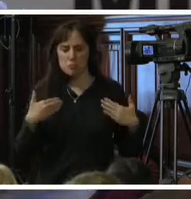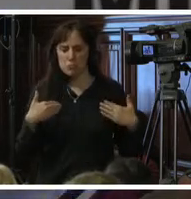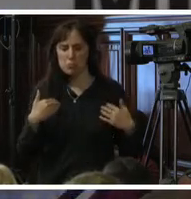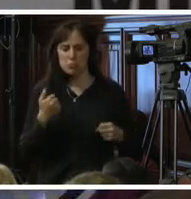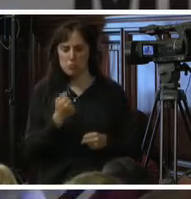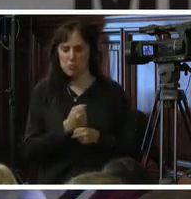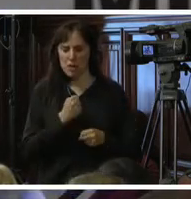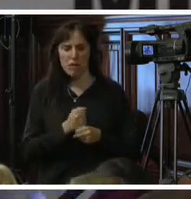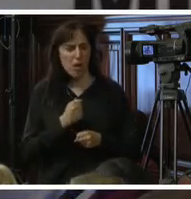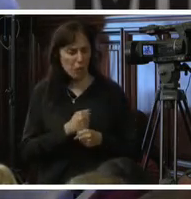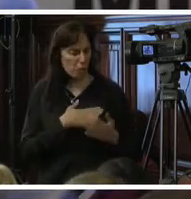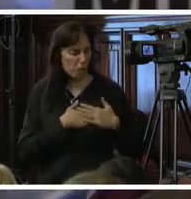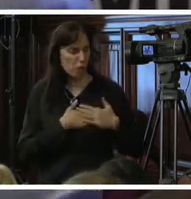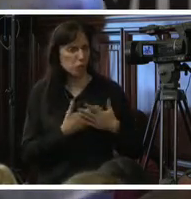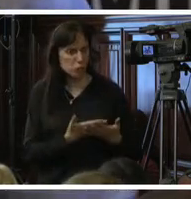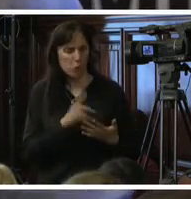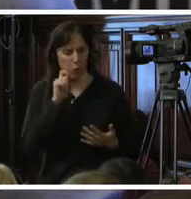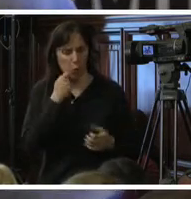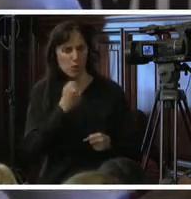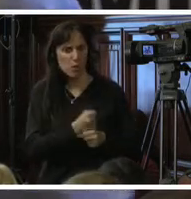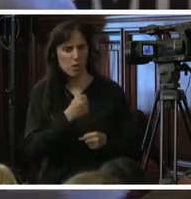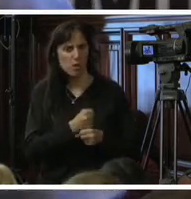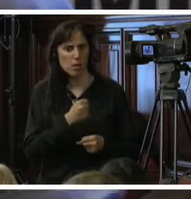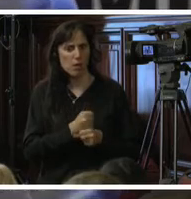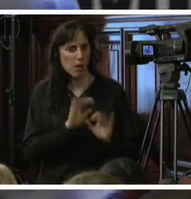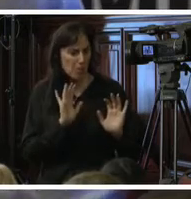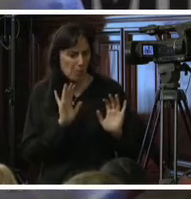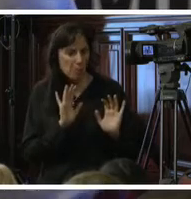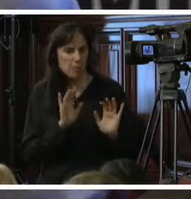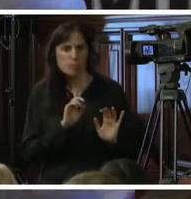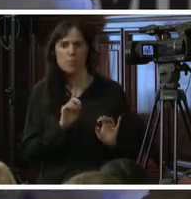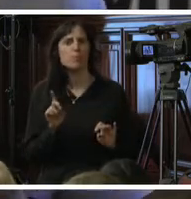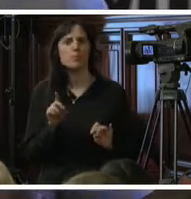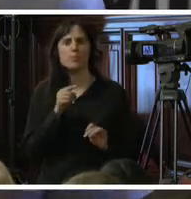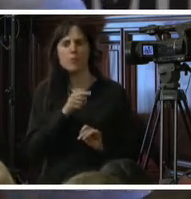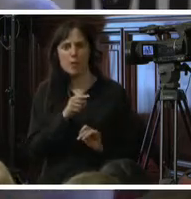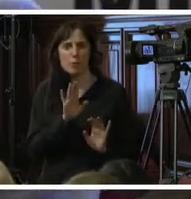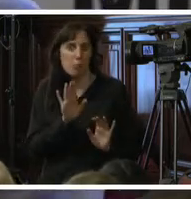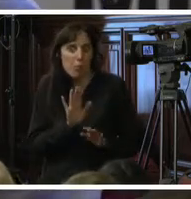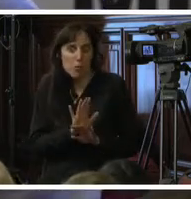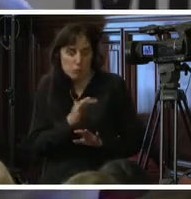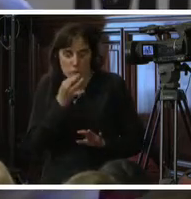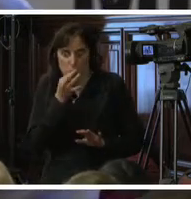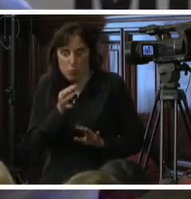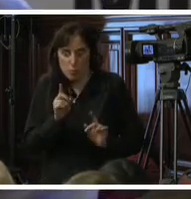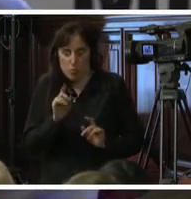voluntary sex workers. We cannot say that they're not. So. So,